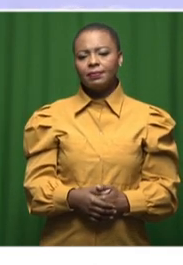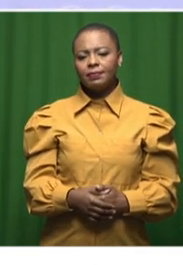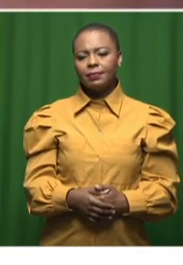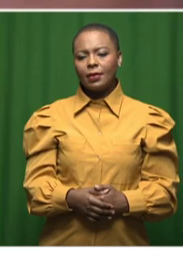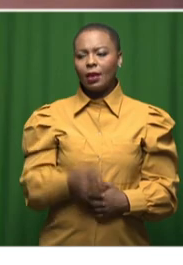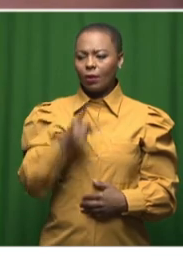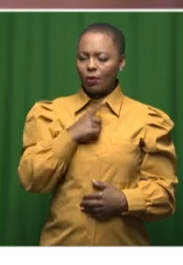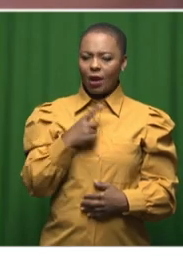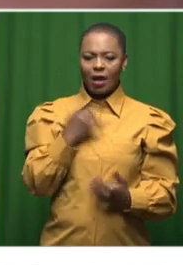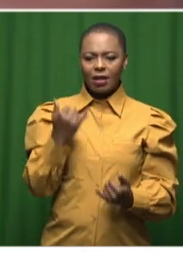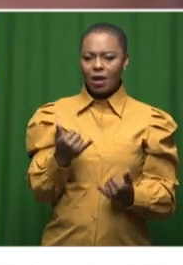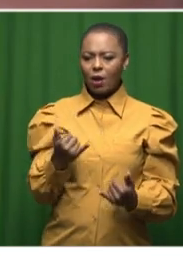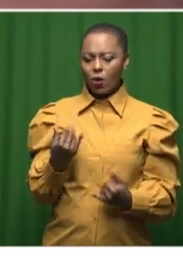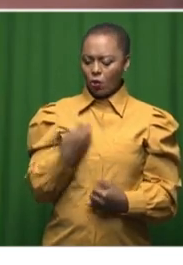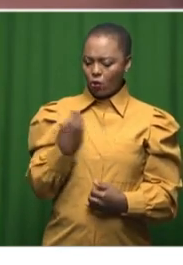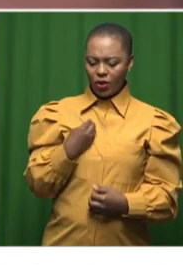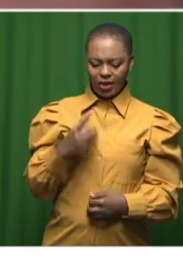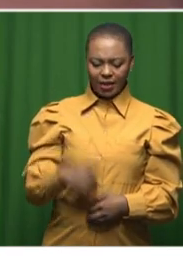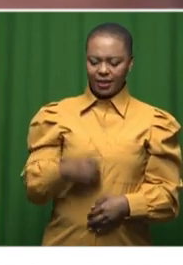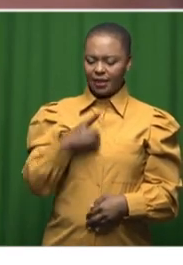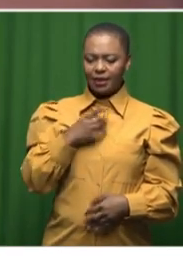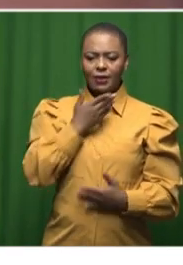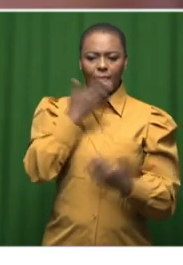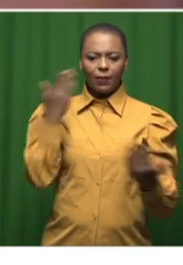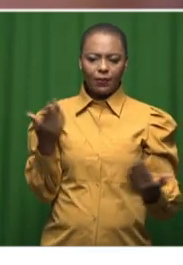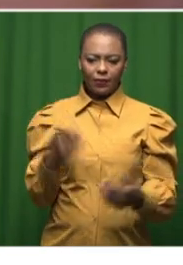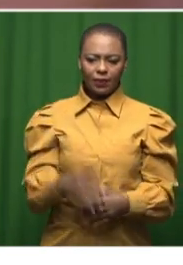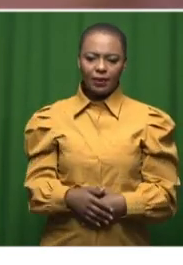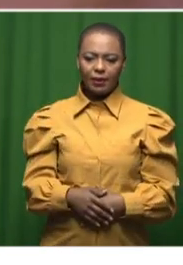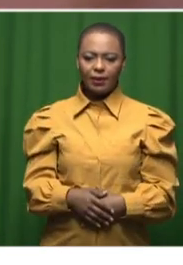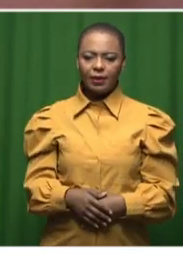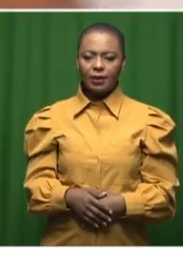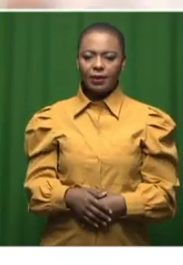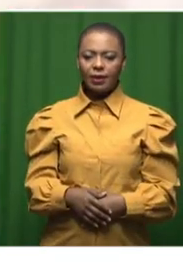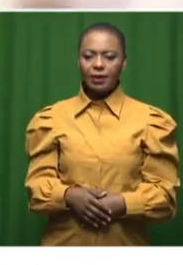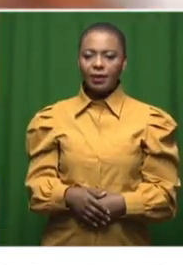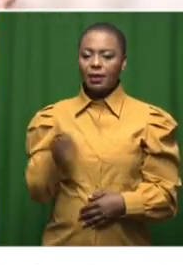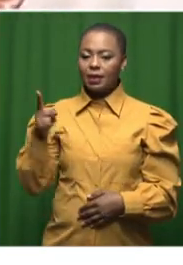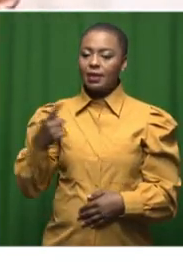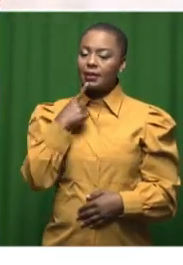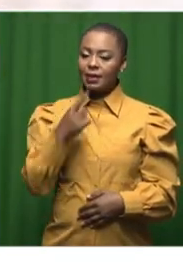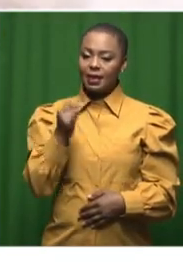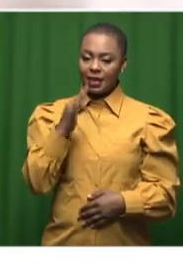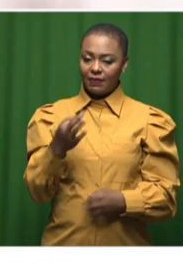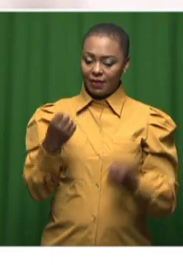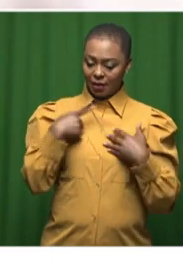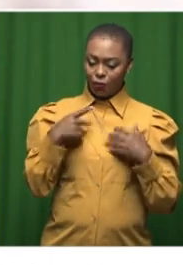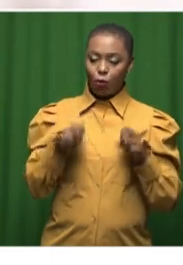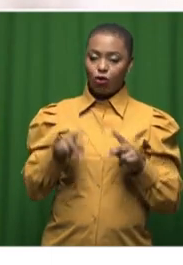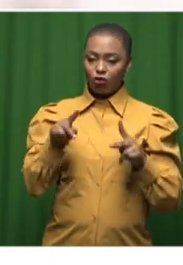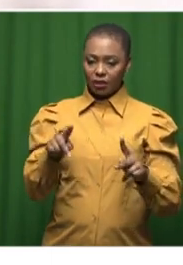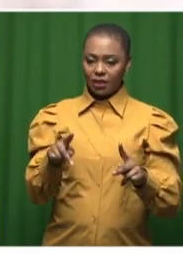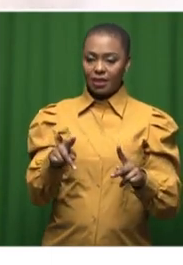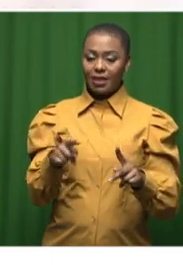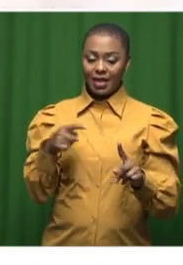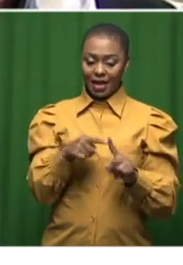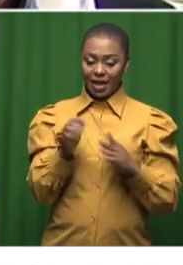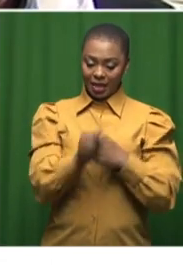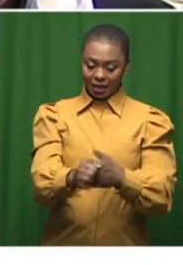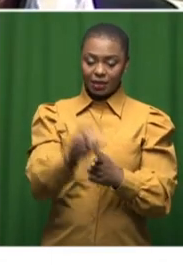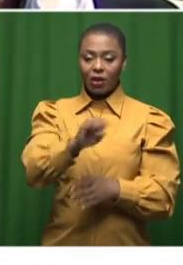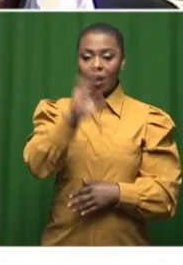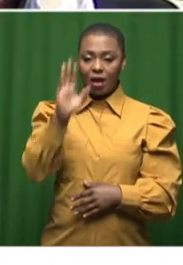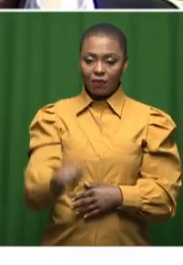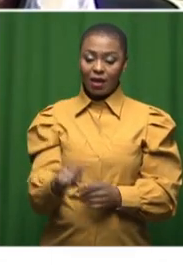can be given a chance to lead South Africa, he'll ensure that in every household, there's at least someone who will put food on the